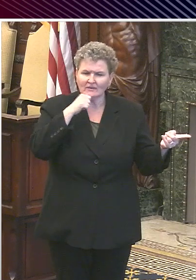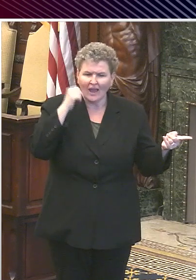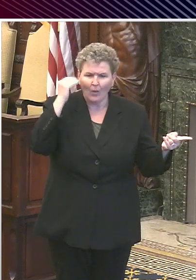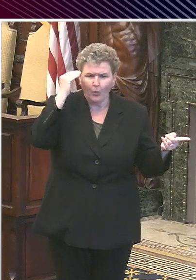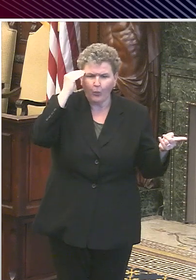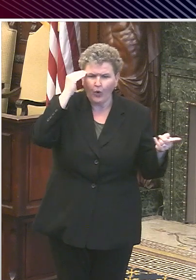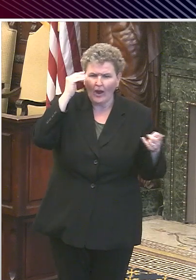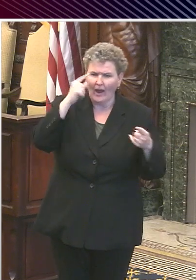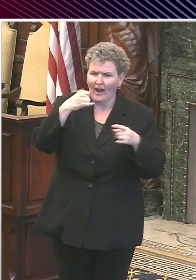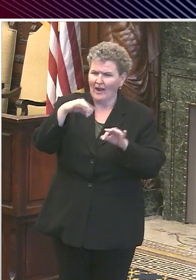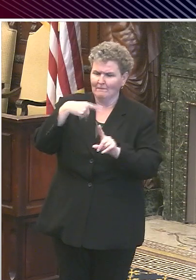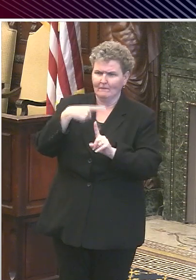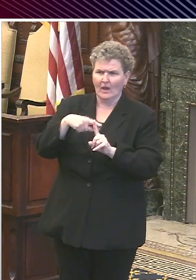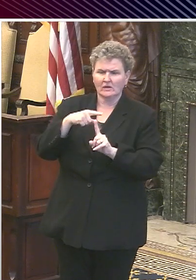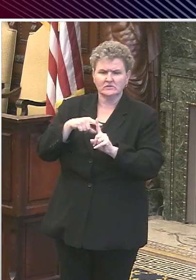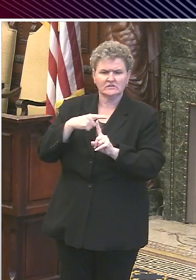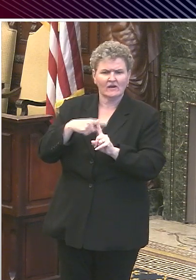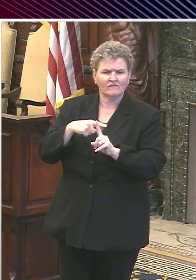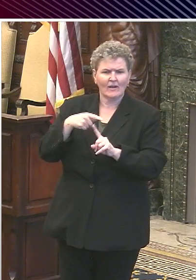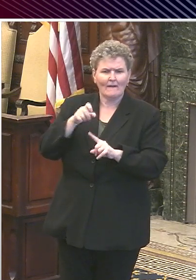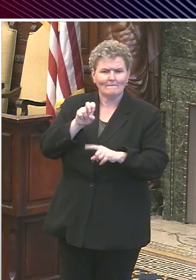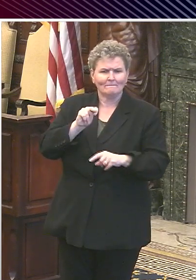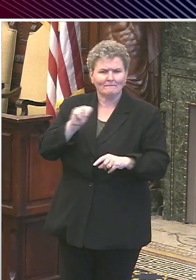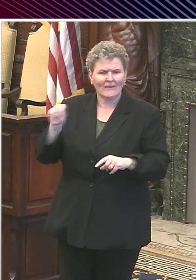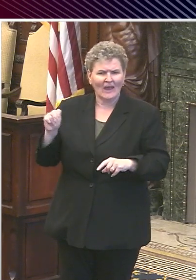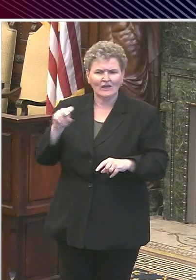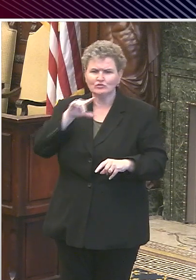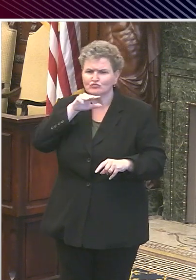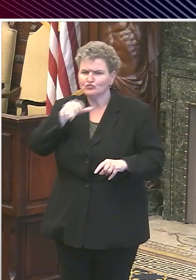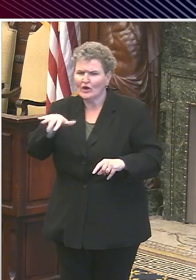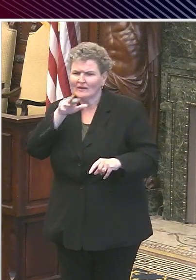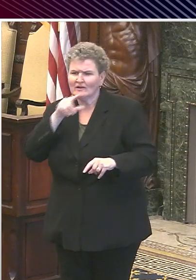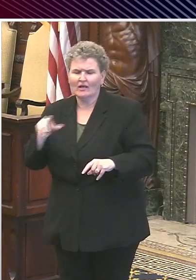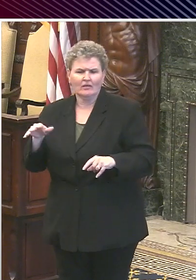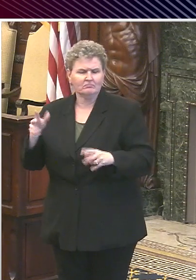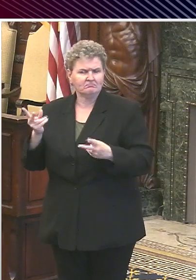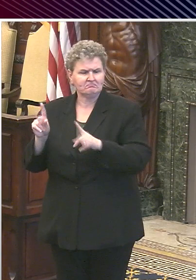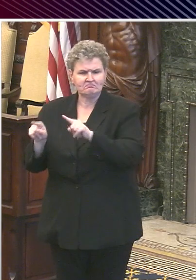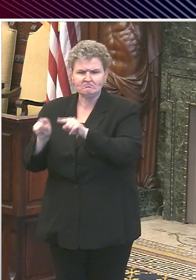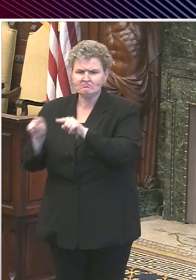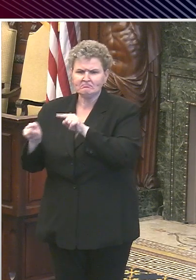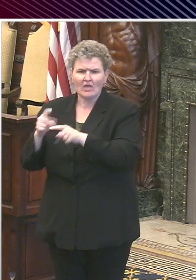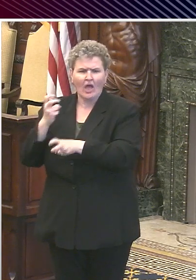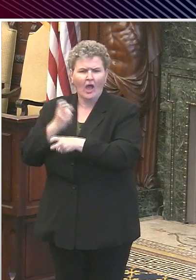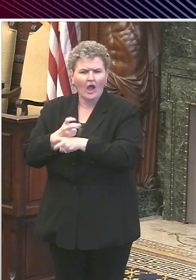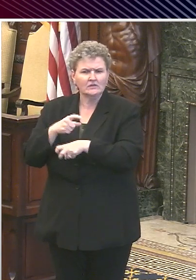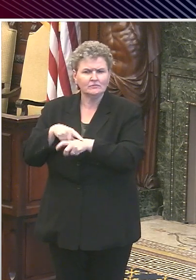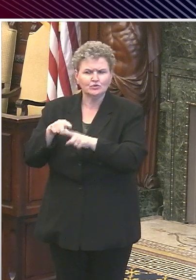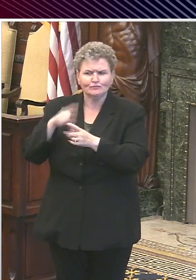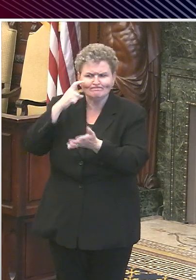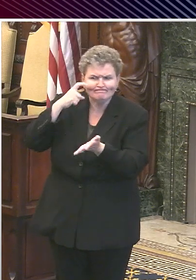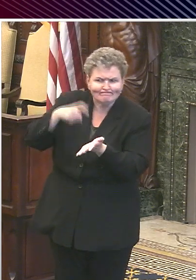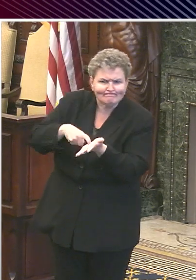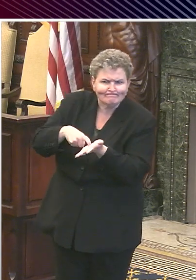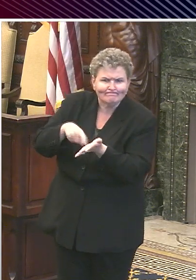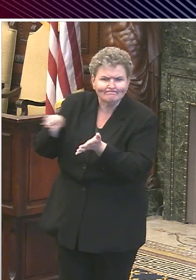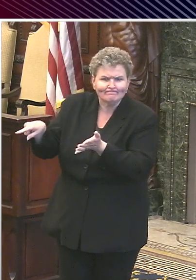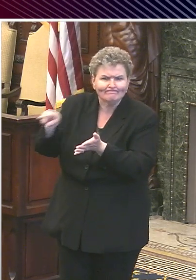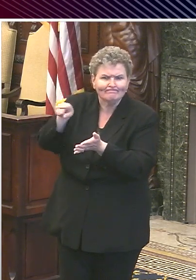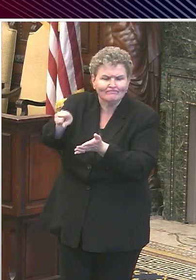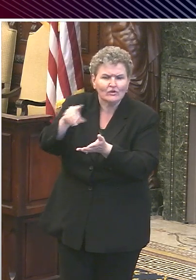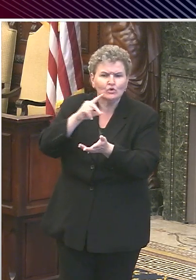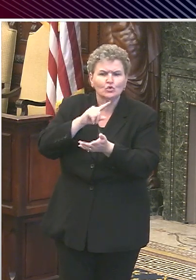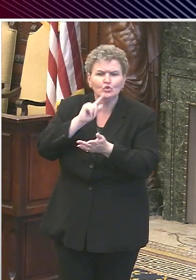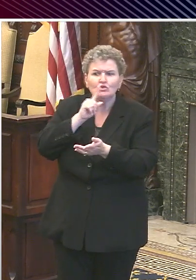positive cases at Penn or Drexel, but again, we have difficulty identifying whether a case is a student. We know